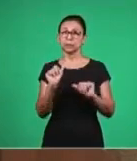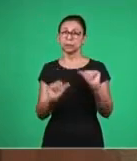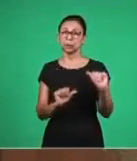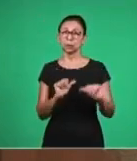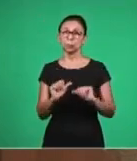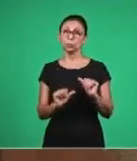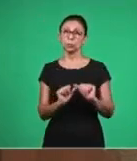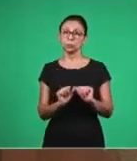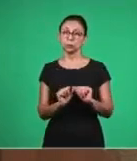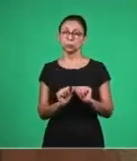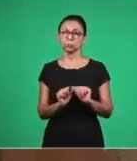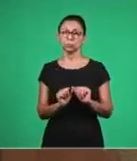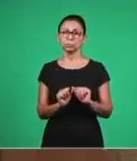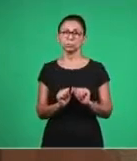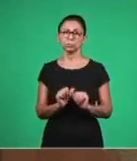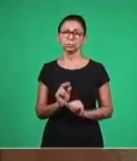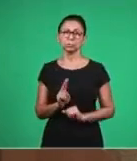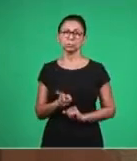this biblical school,